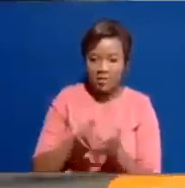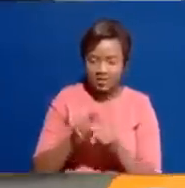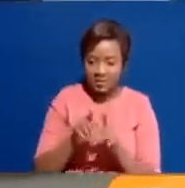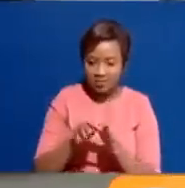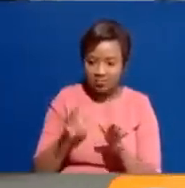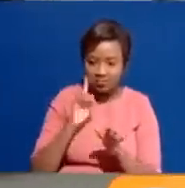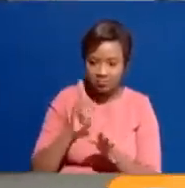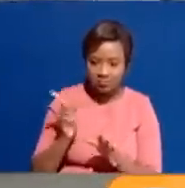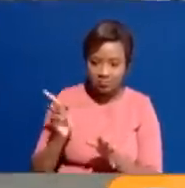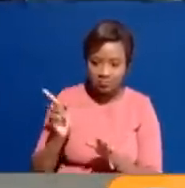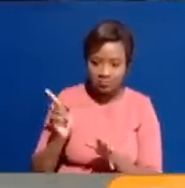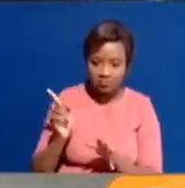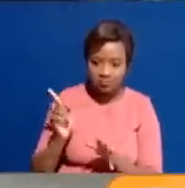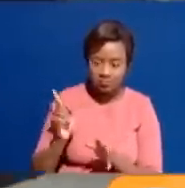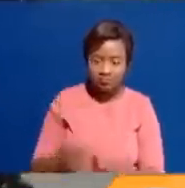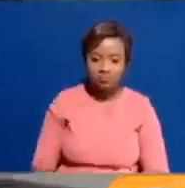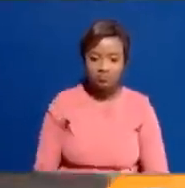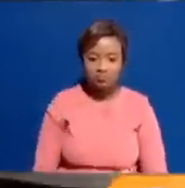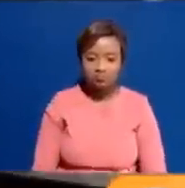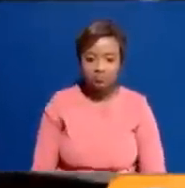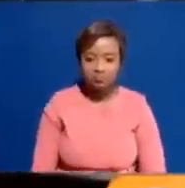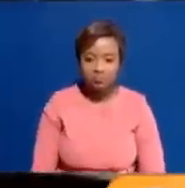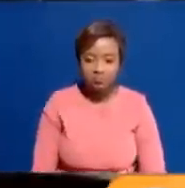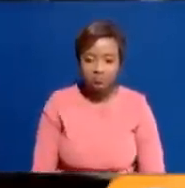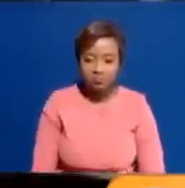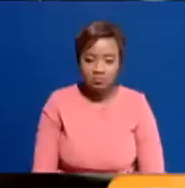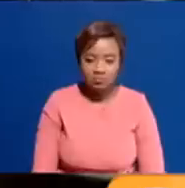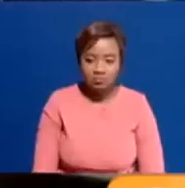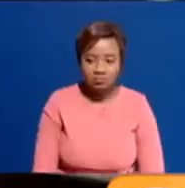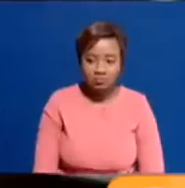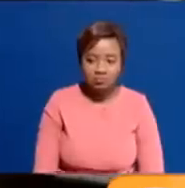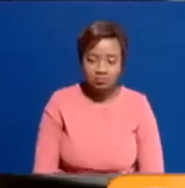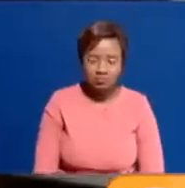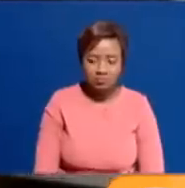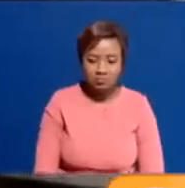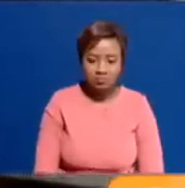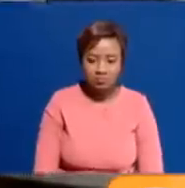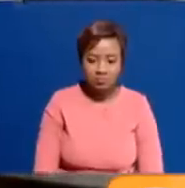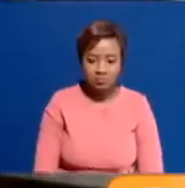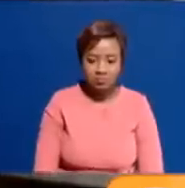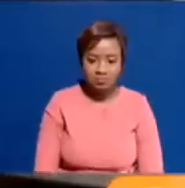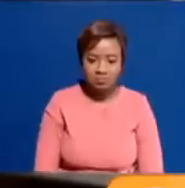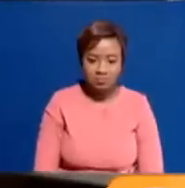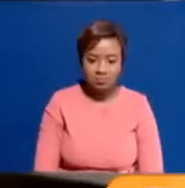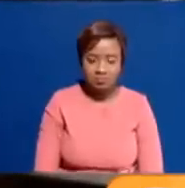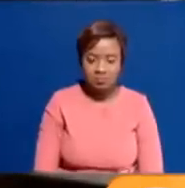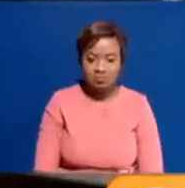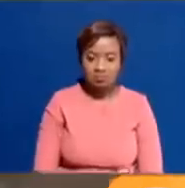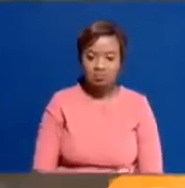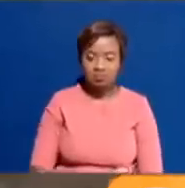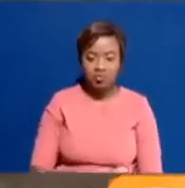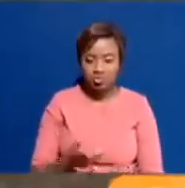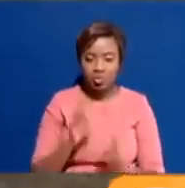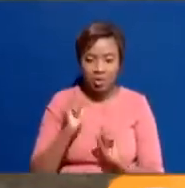panels. In this case, we call them solar arrays, so that they have maximum illumination of the solar energy from the